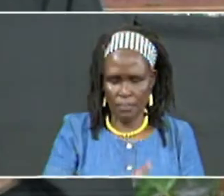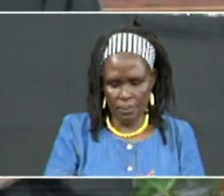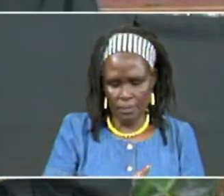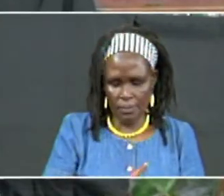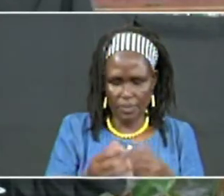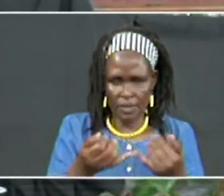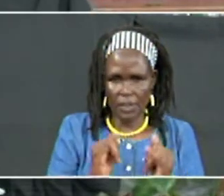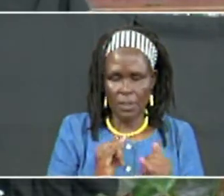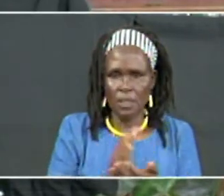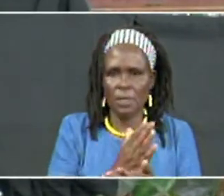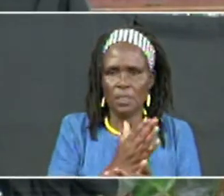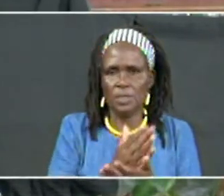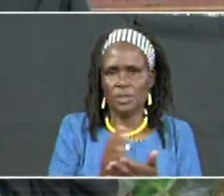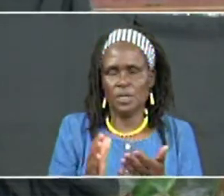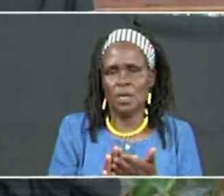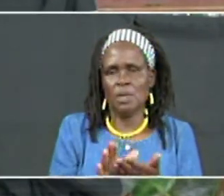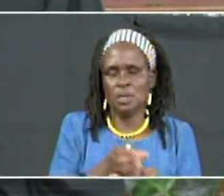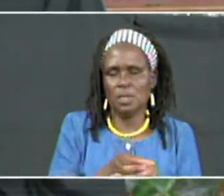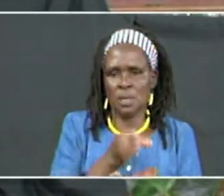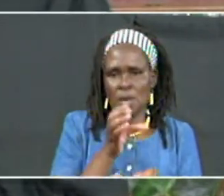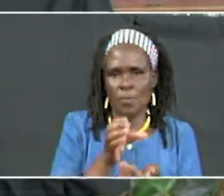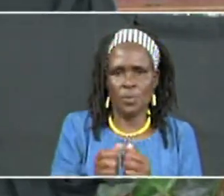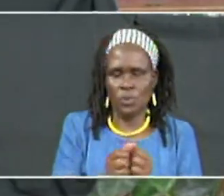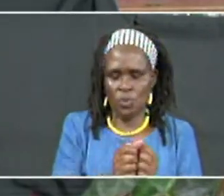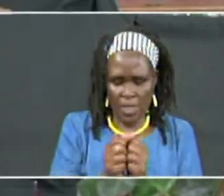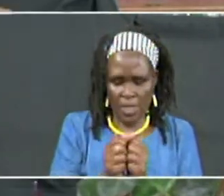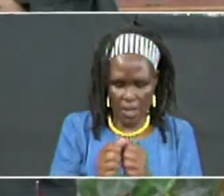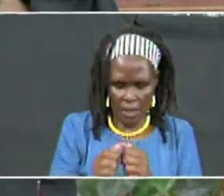us partake of the cup together.